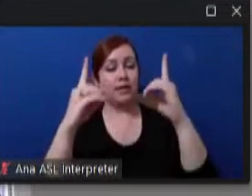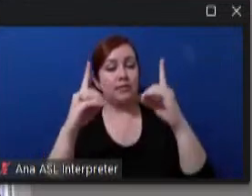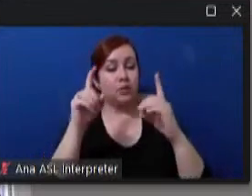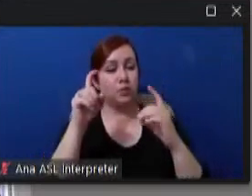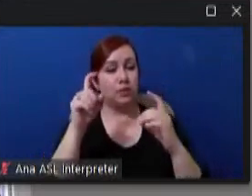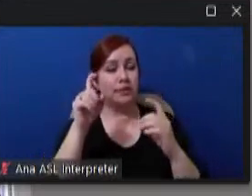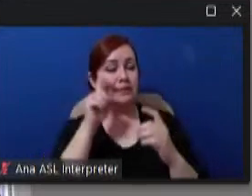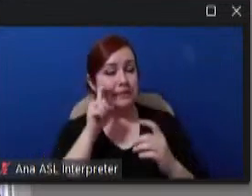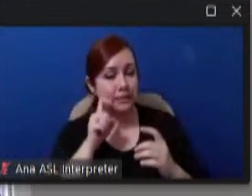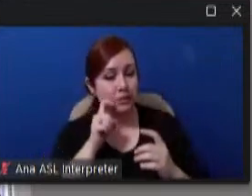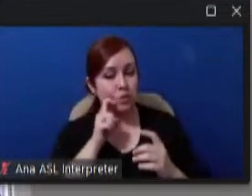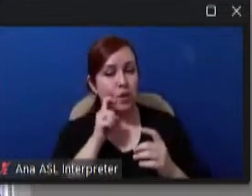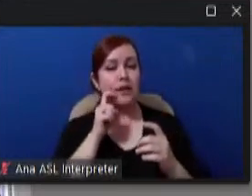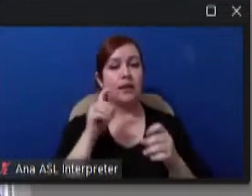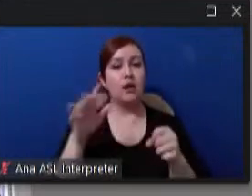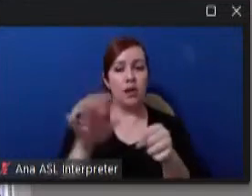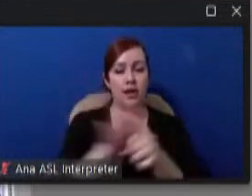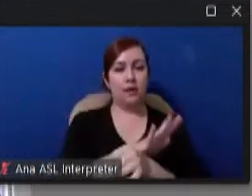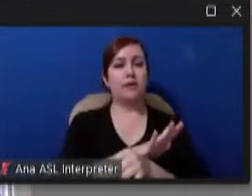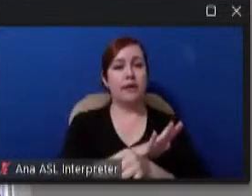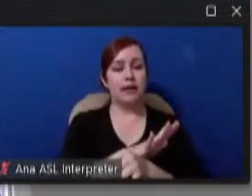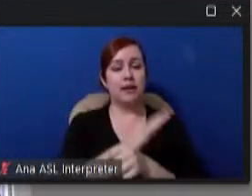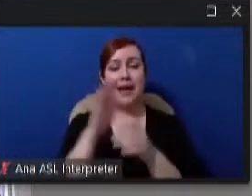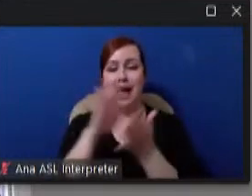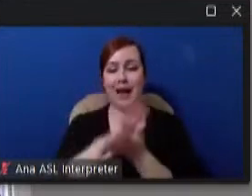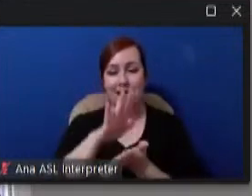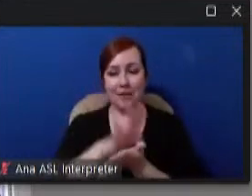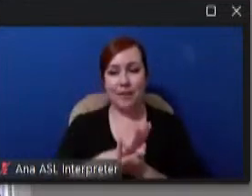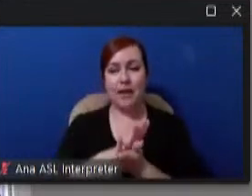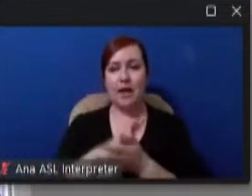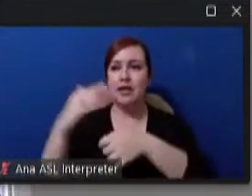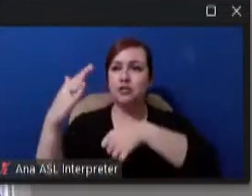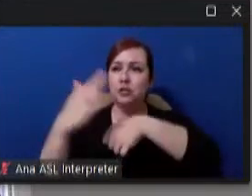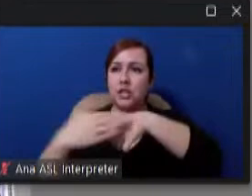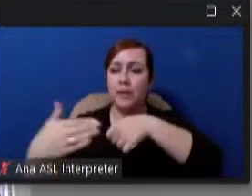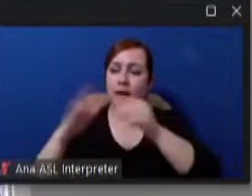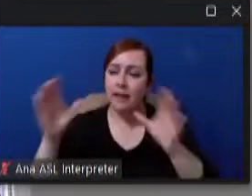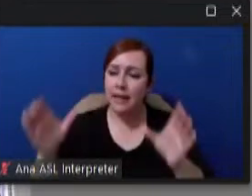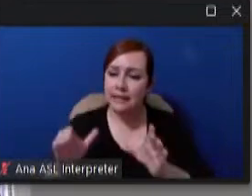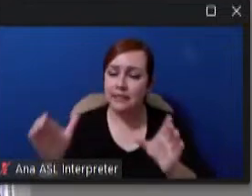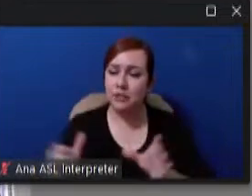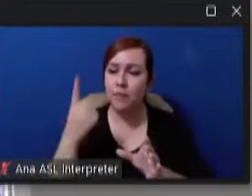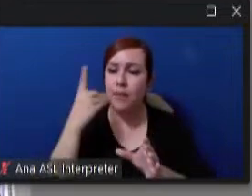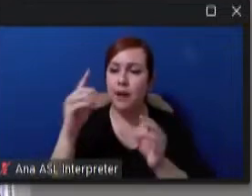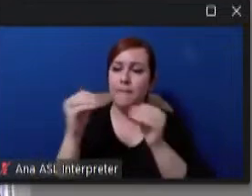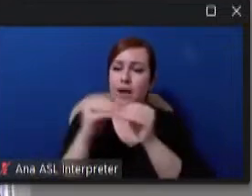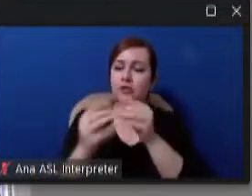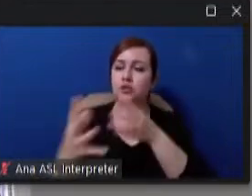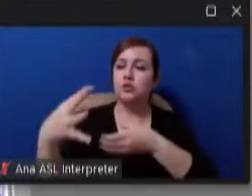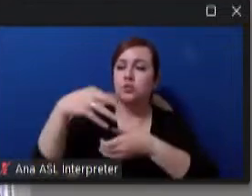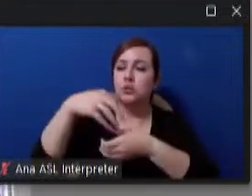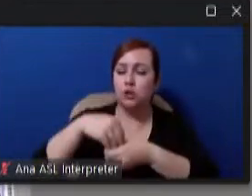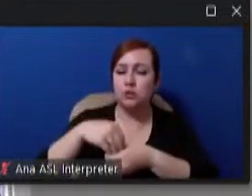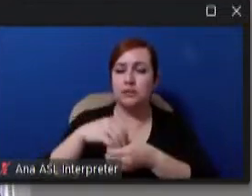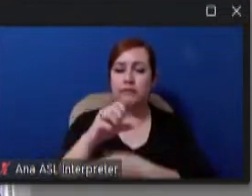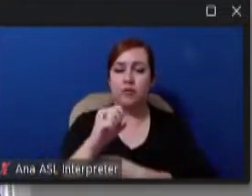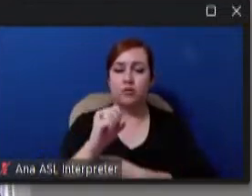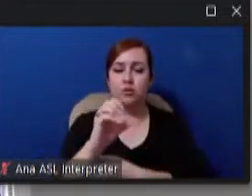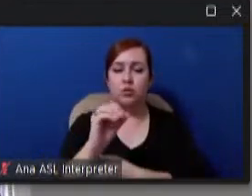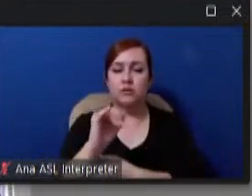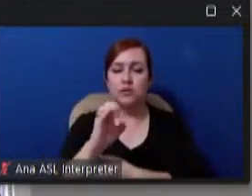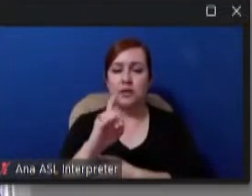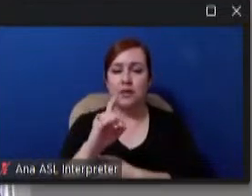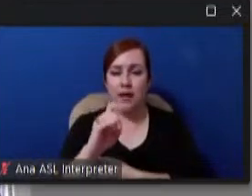they are treated with dignity and are included in the education system. There has to be a